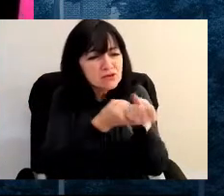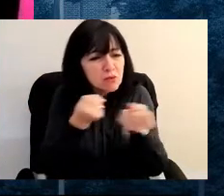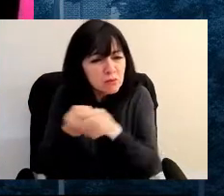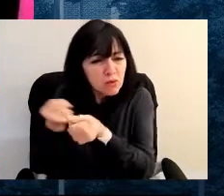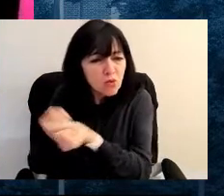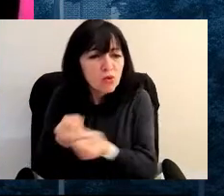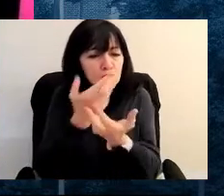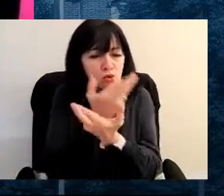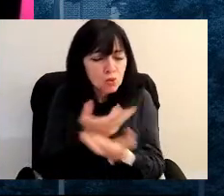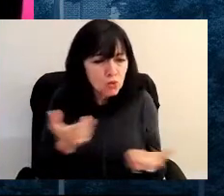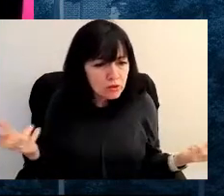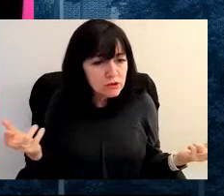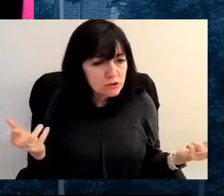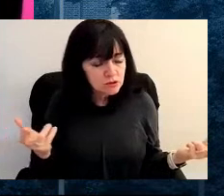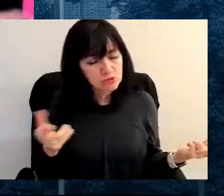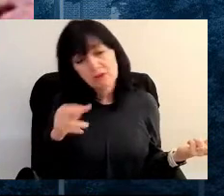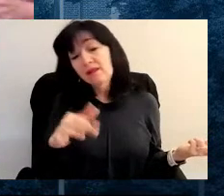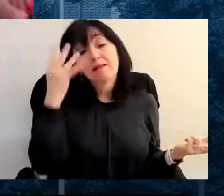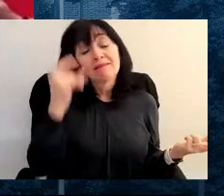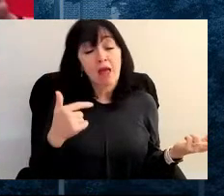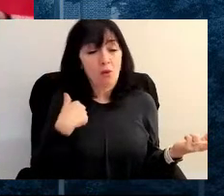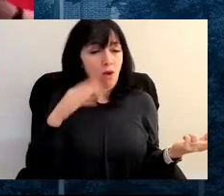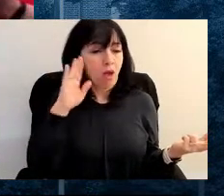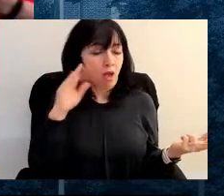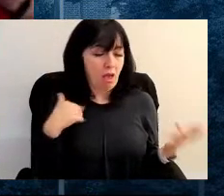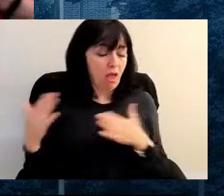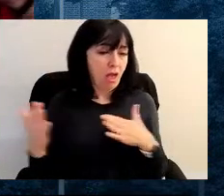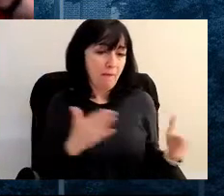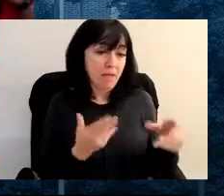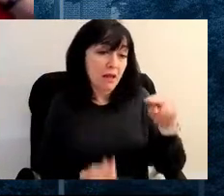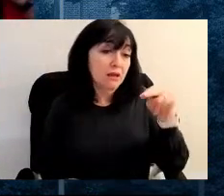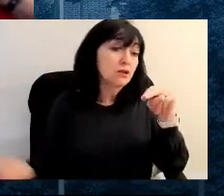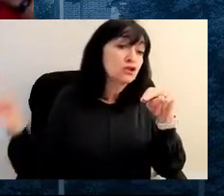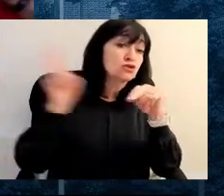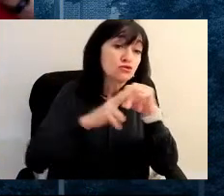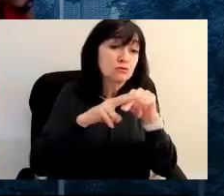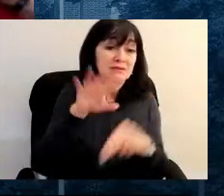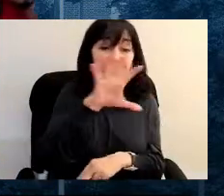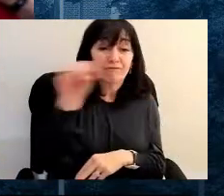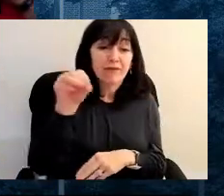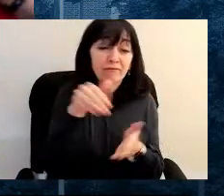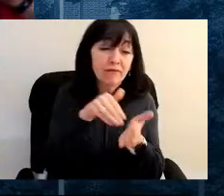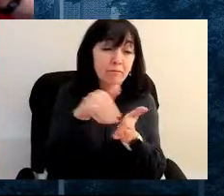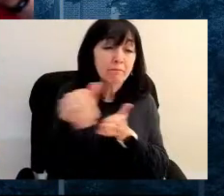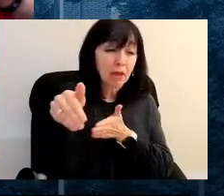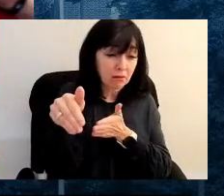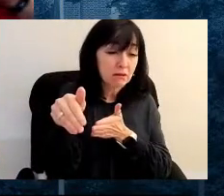over $50 million from where it is today. And that's a big thing.